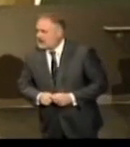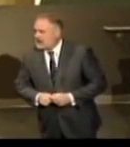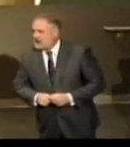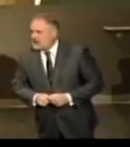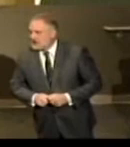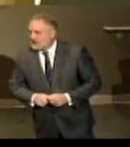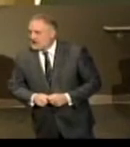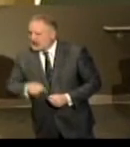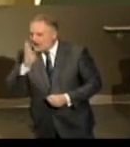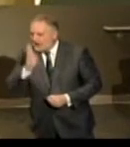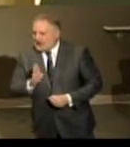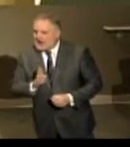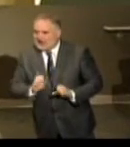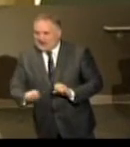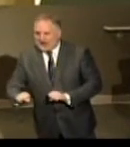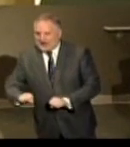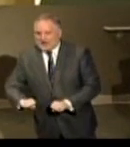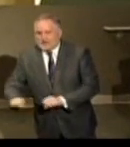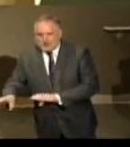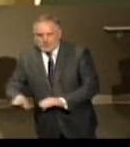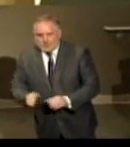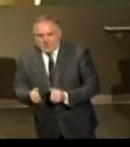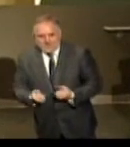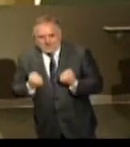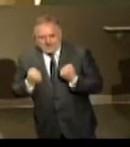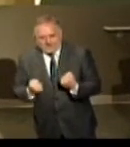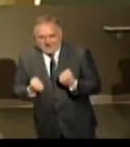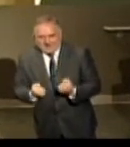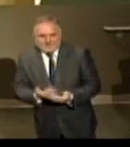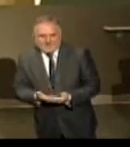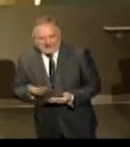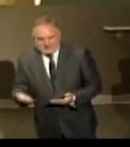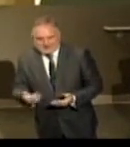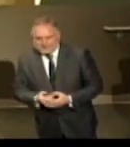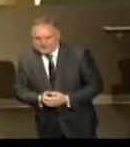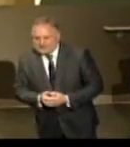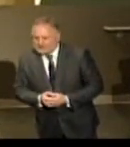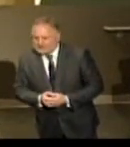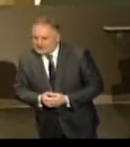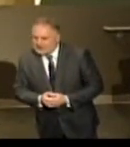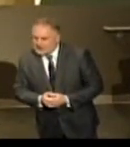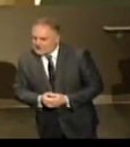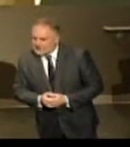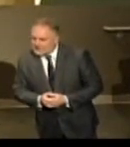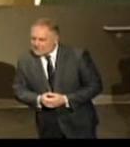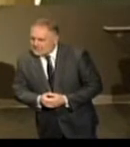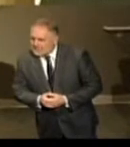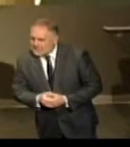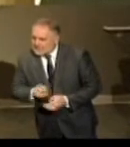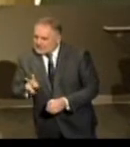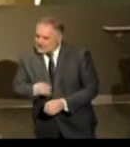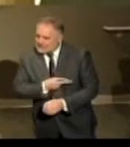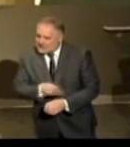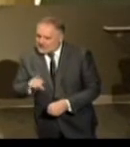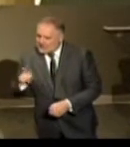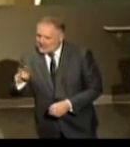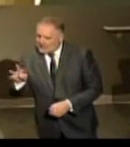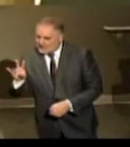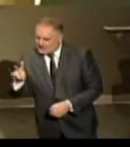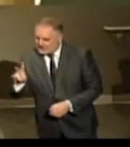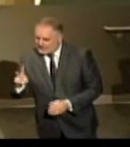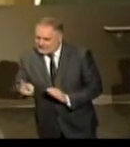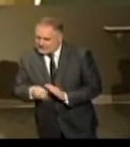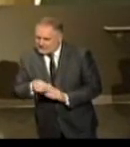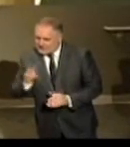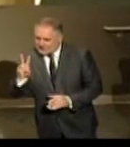can accomplish mighty things. I did not put this verse up there on particular, but I'm going to give you the reference. Psalm 147, verses